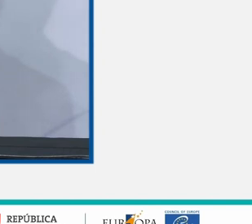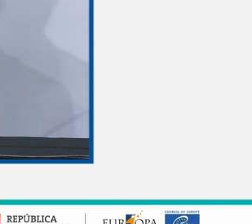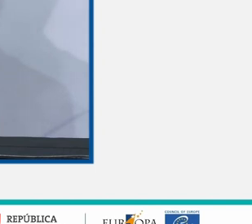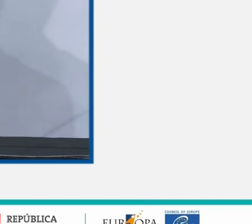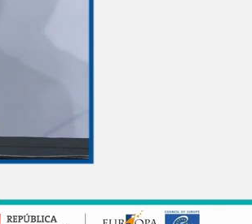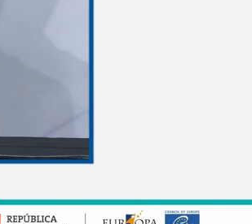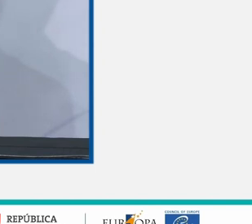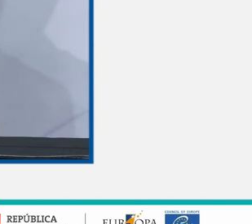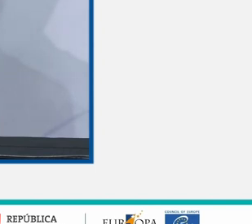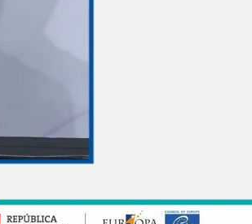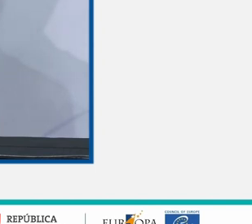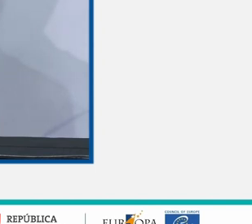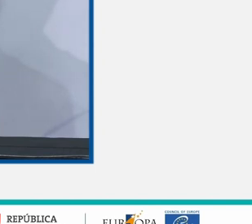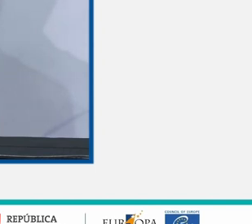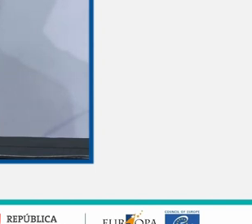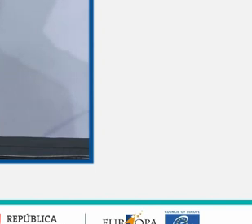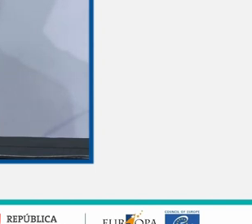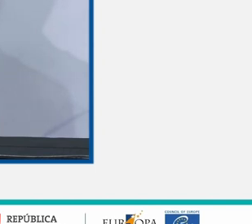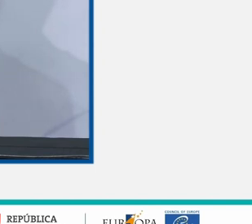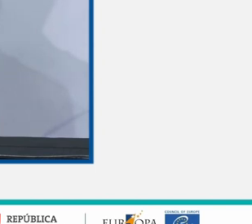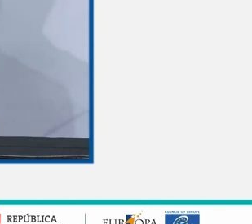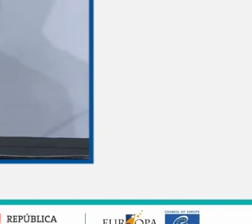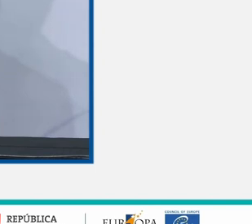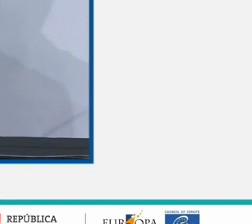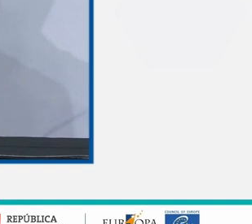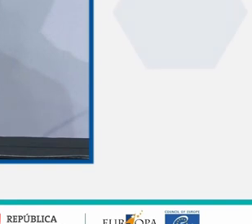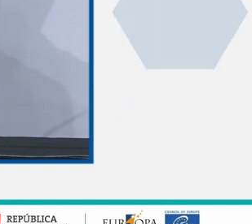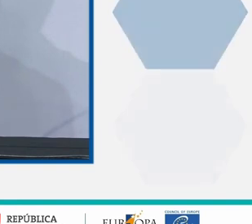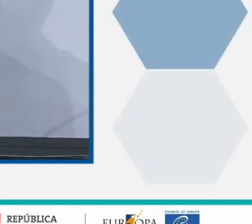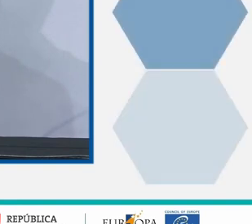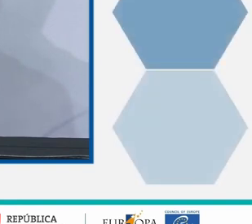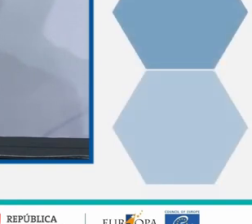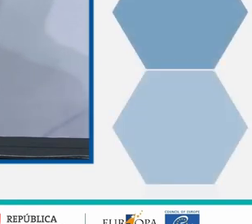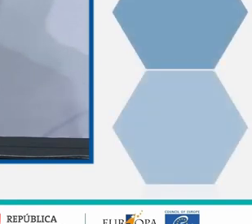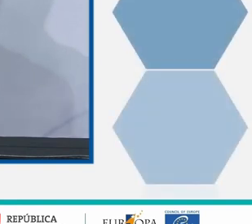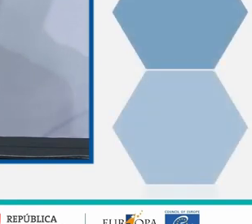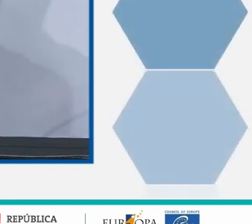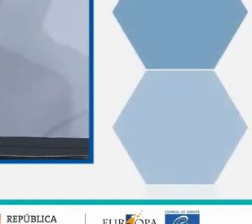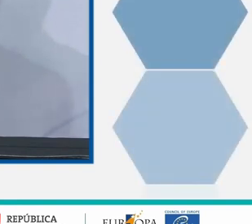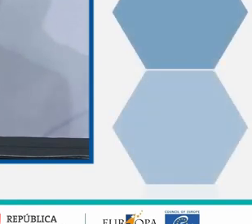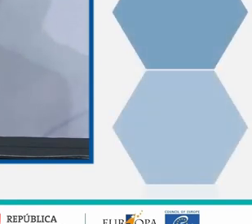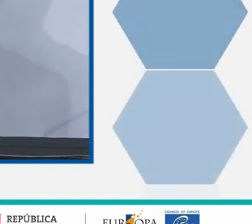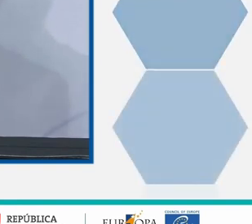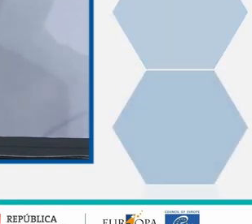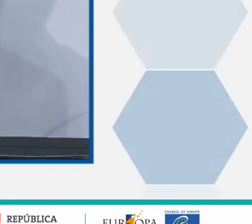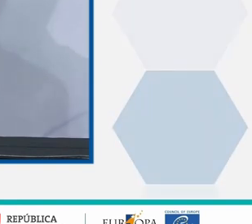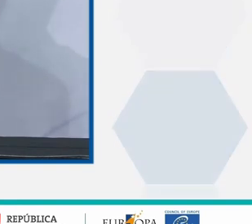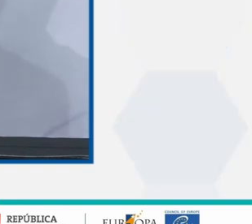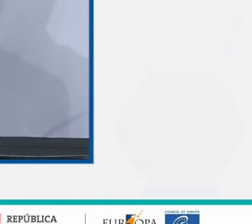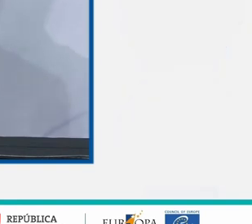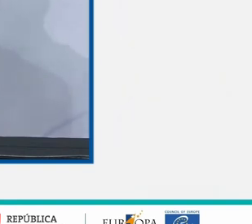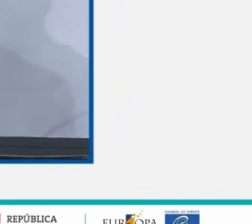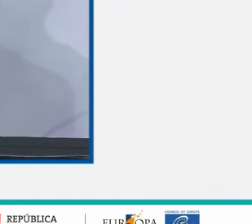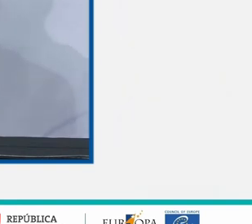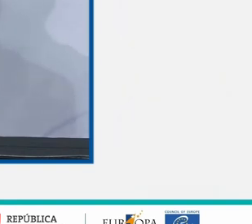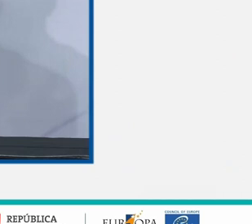of Barcelona, and the city of Helsingborg in Sweden. Thank you very much for the big thank you to those cities